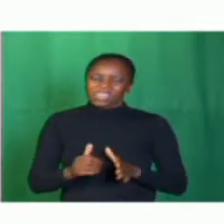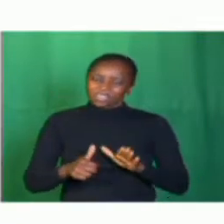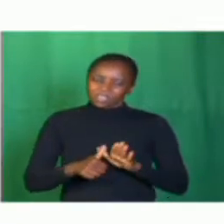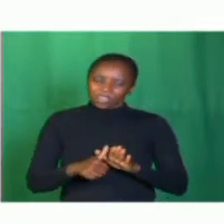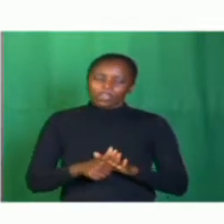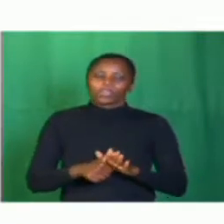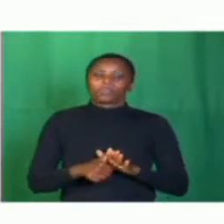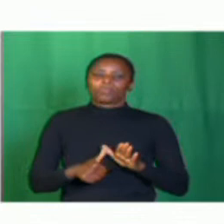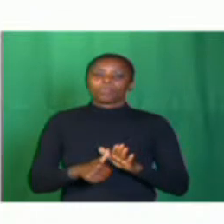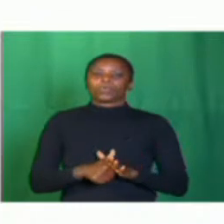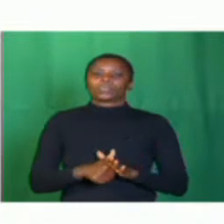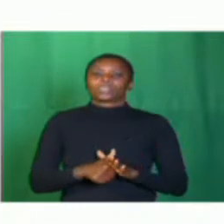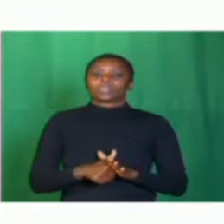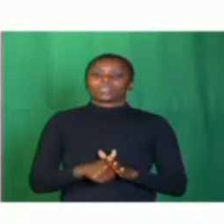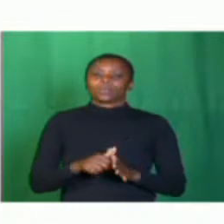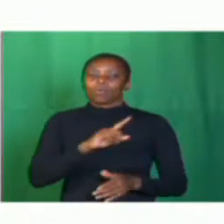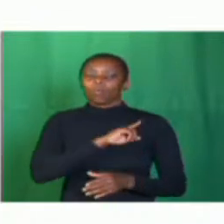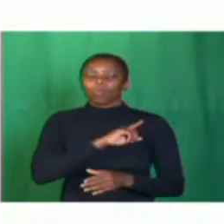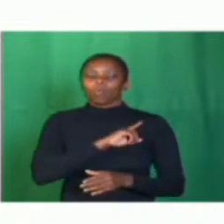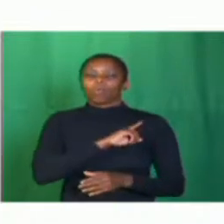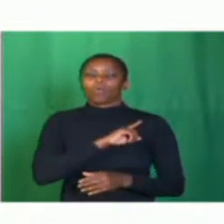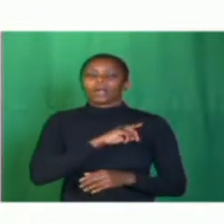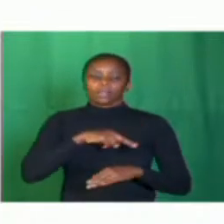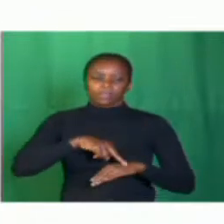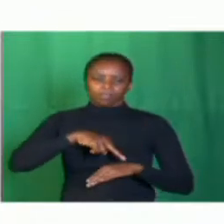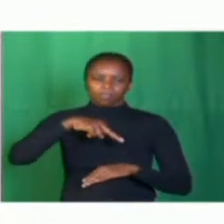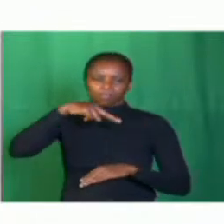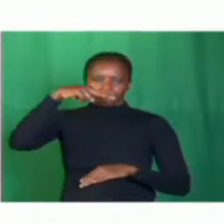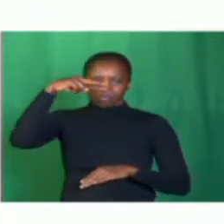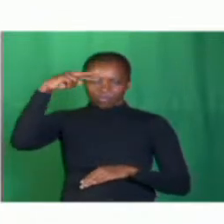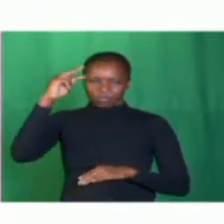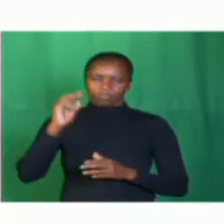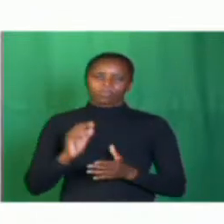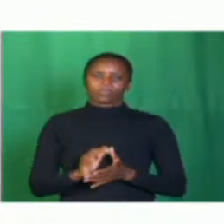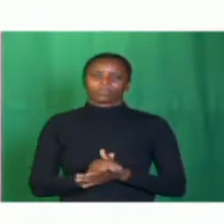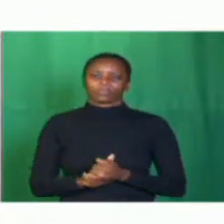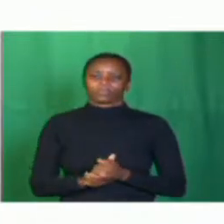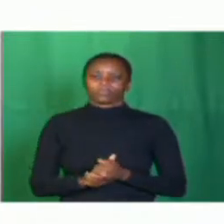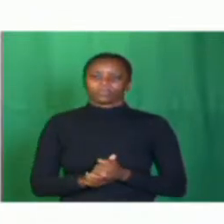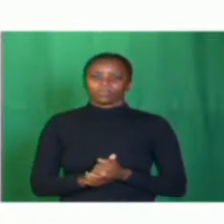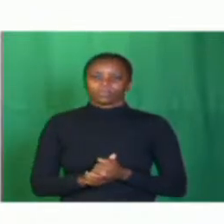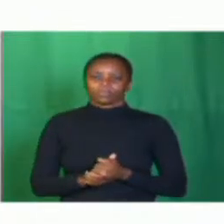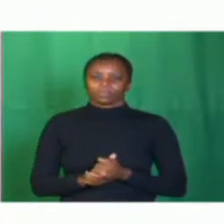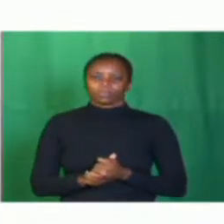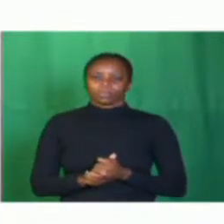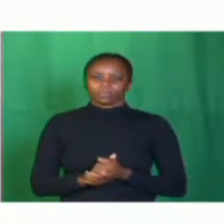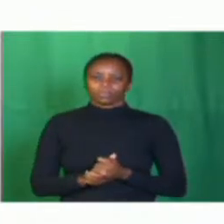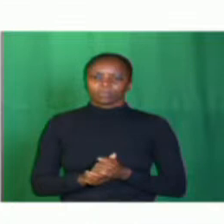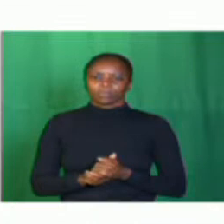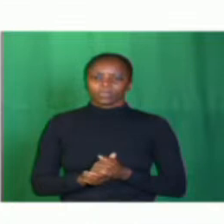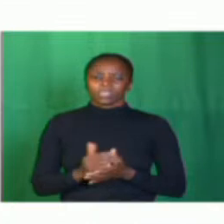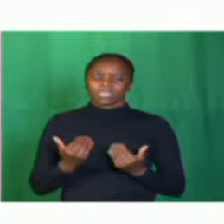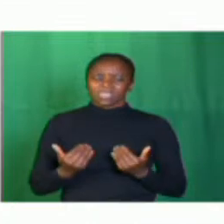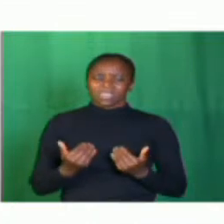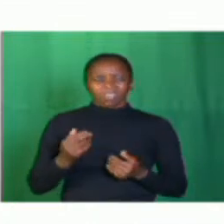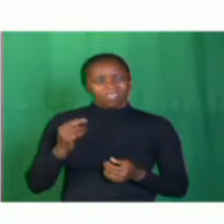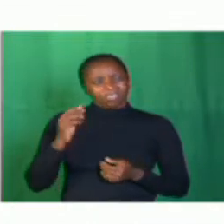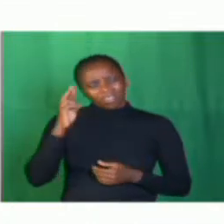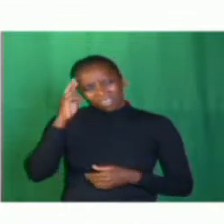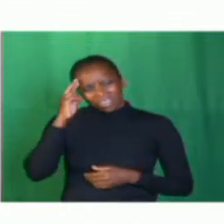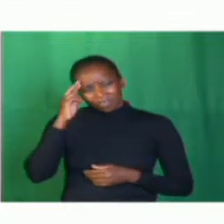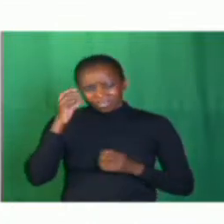significance of the ascension of Jesus Christ. Please remember not to confuse